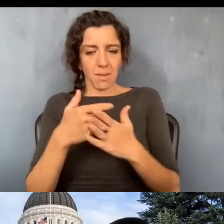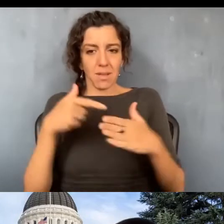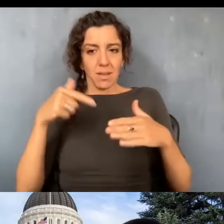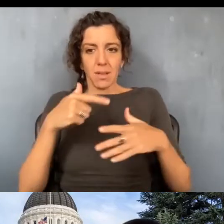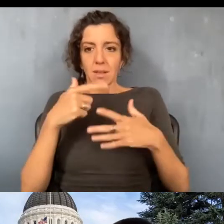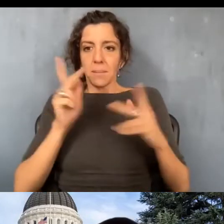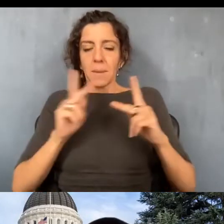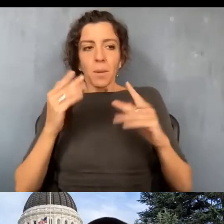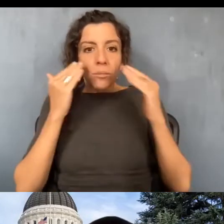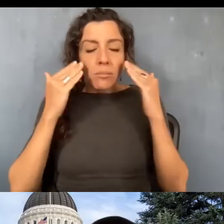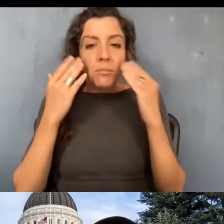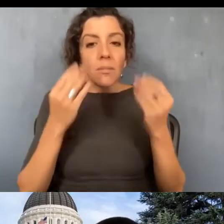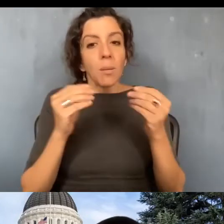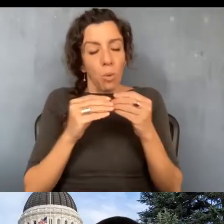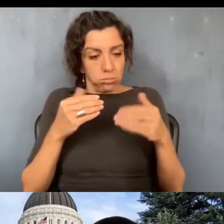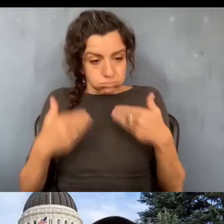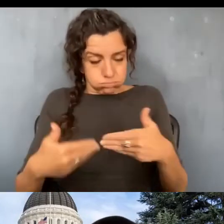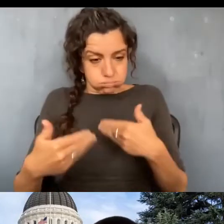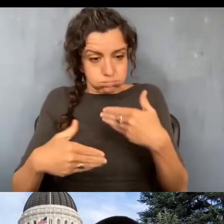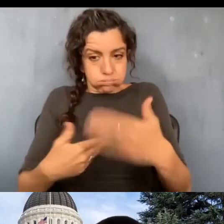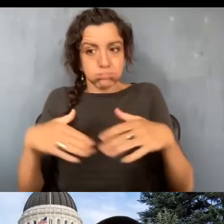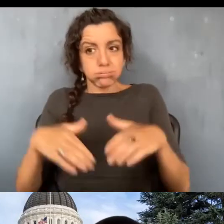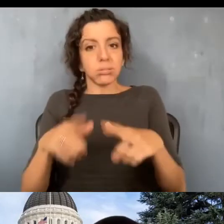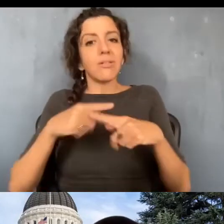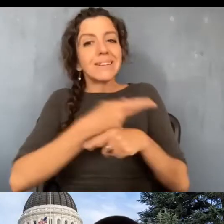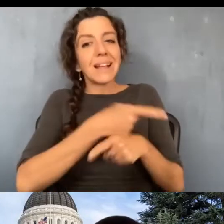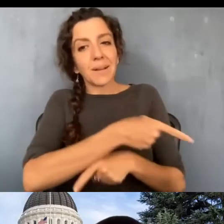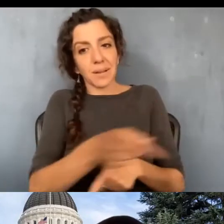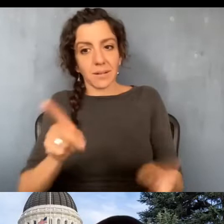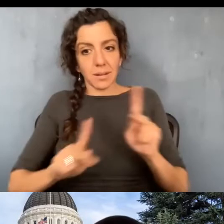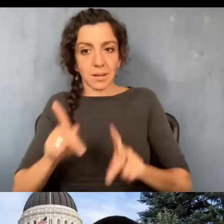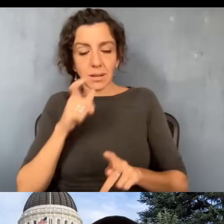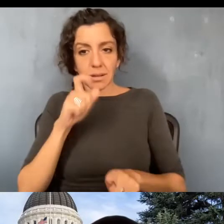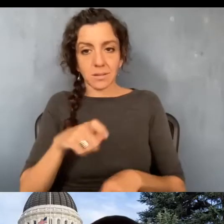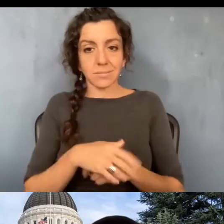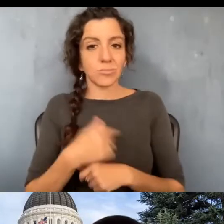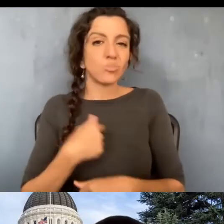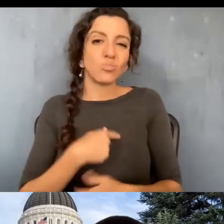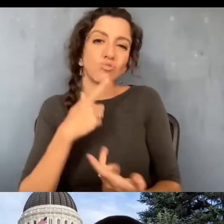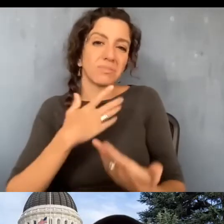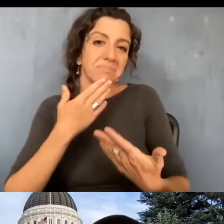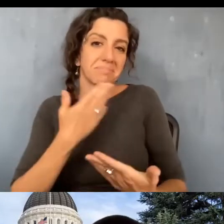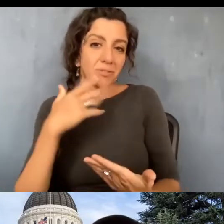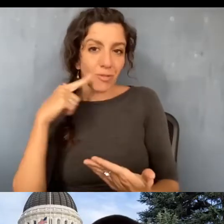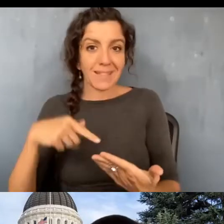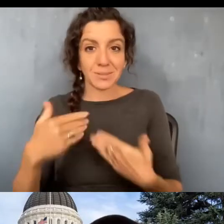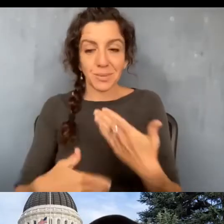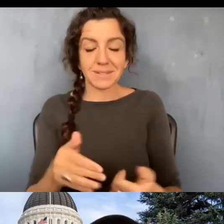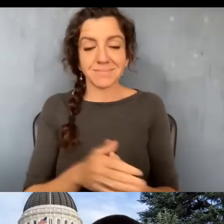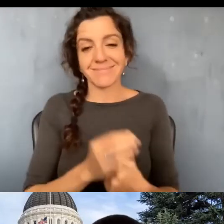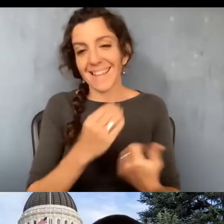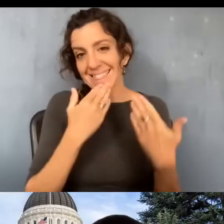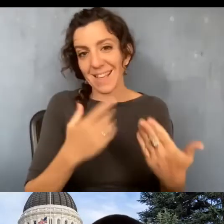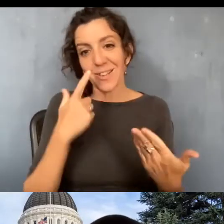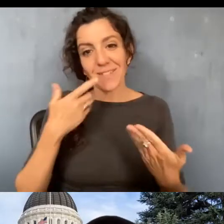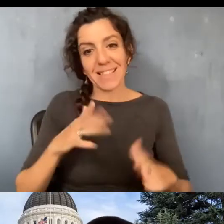action in caring for the needs of these communities. And so we're appreciative of this process. And thank you for